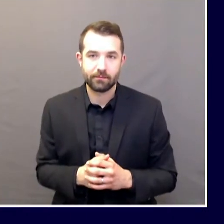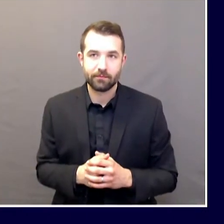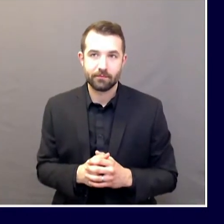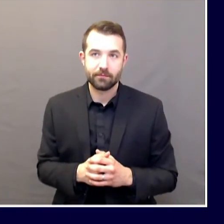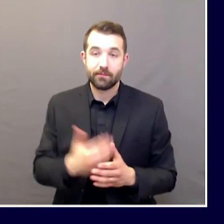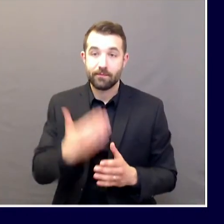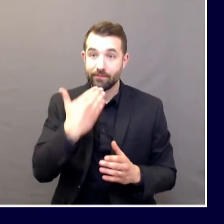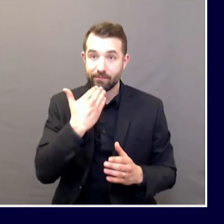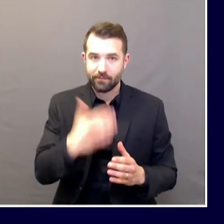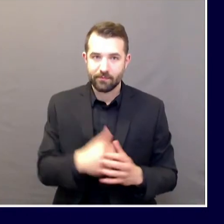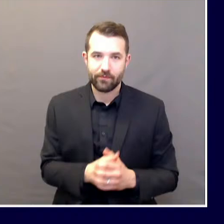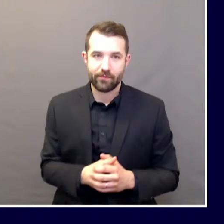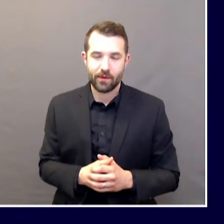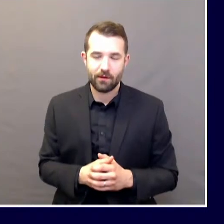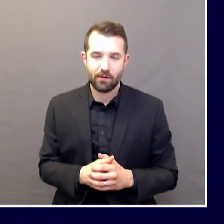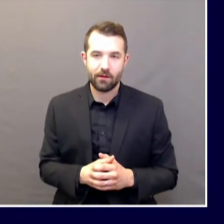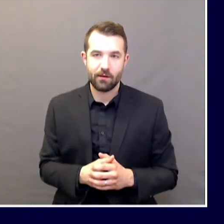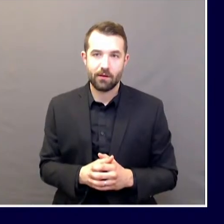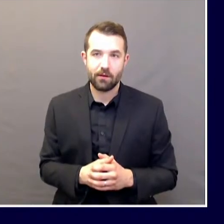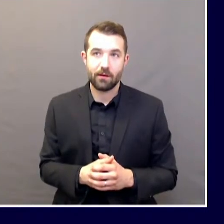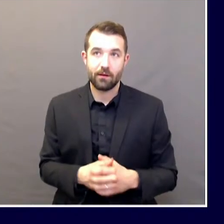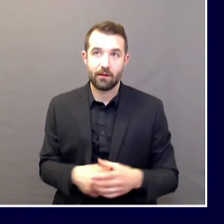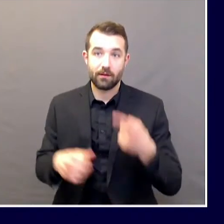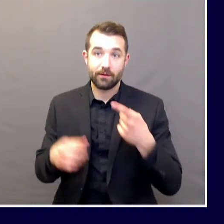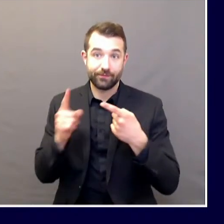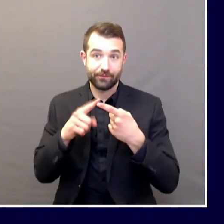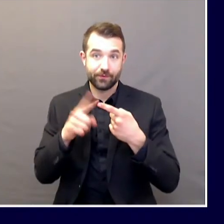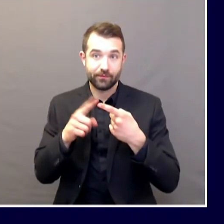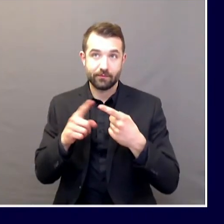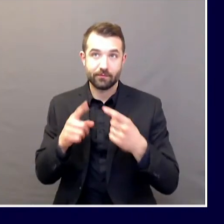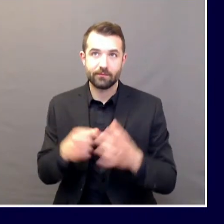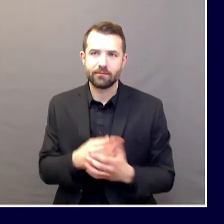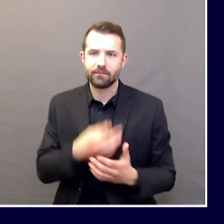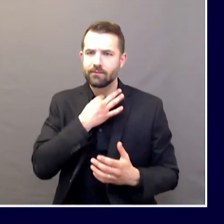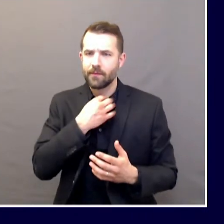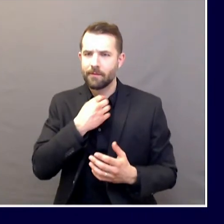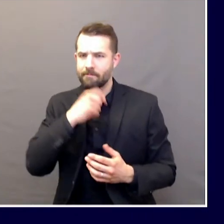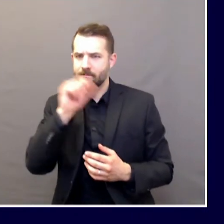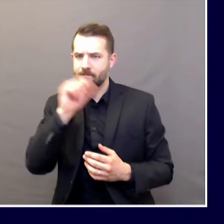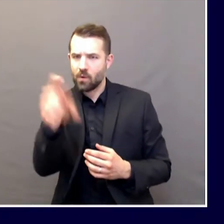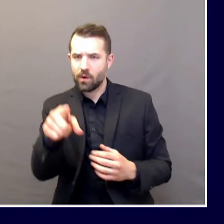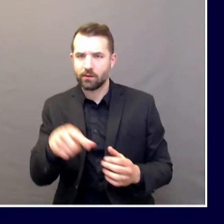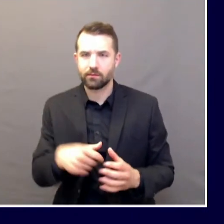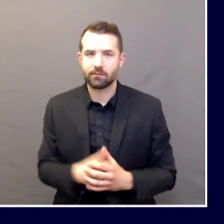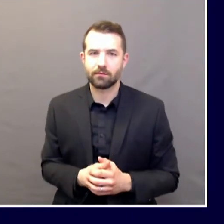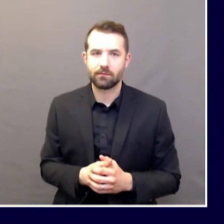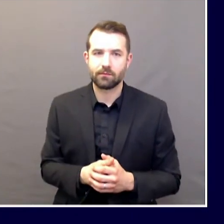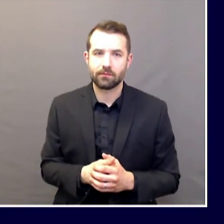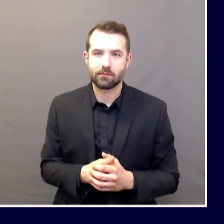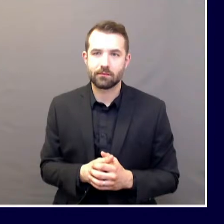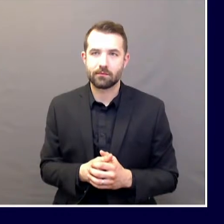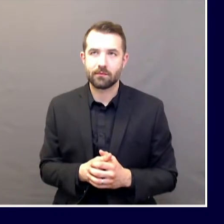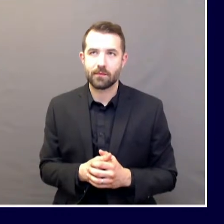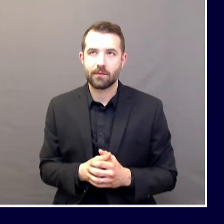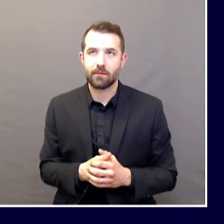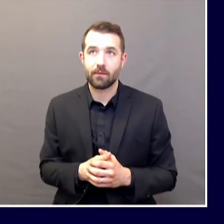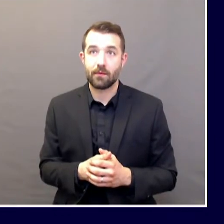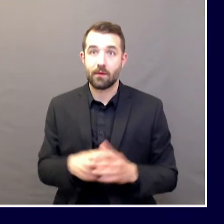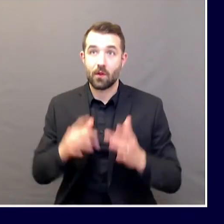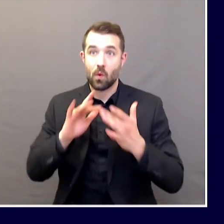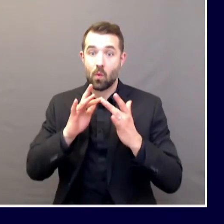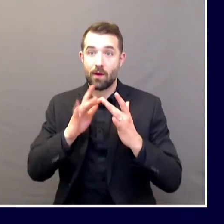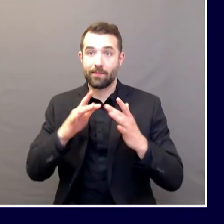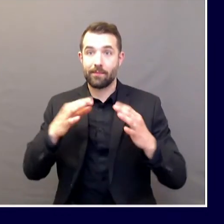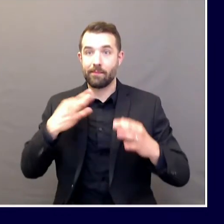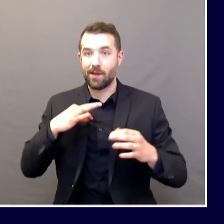Shah. First, I wanted to ask, it looked like Maine had on the Maine COVID site, there's now a place where anyone of